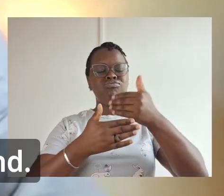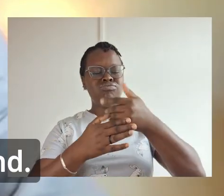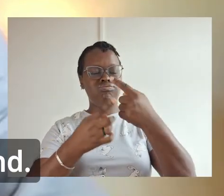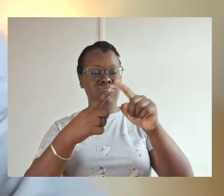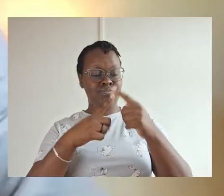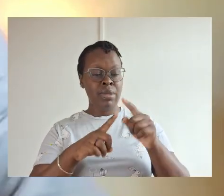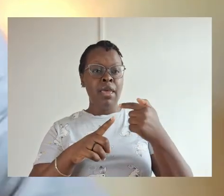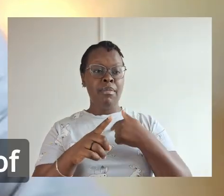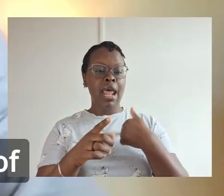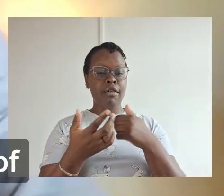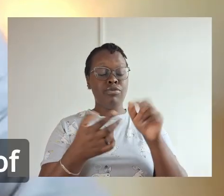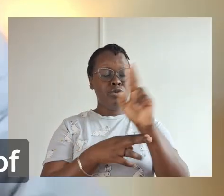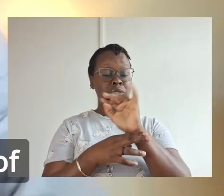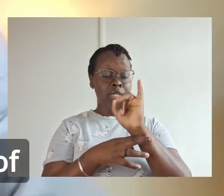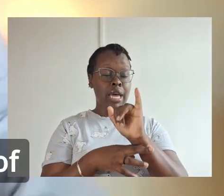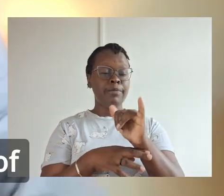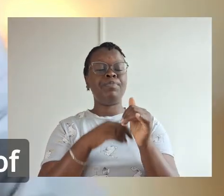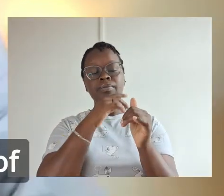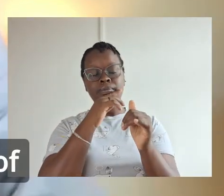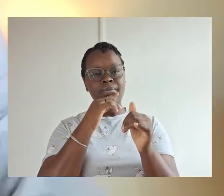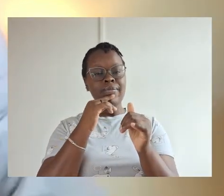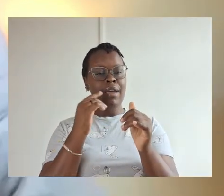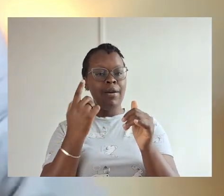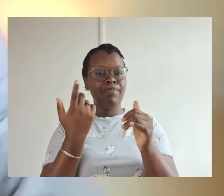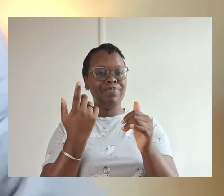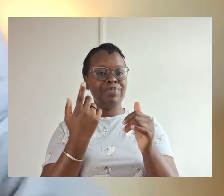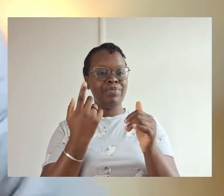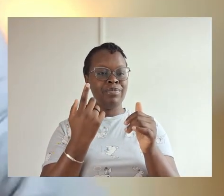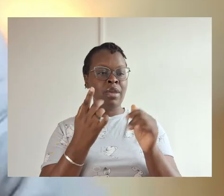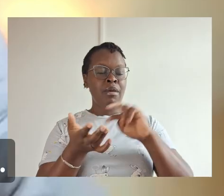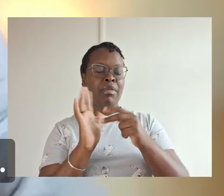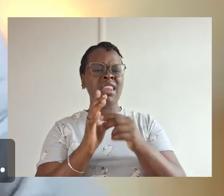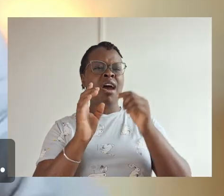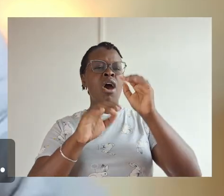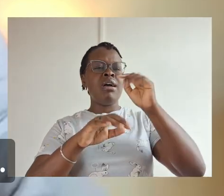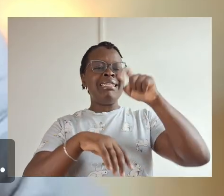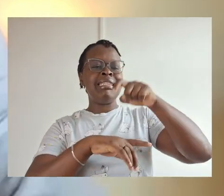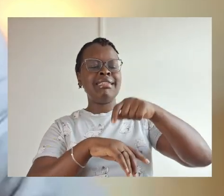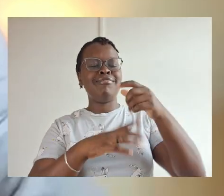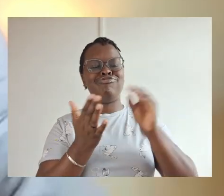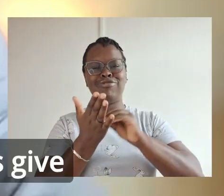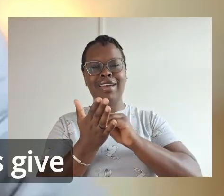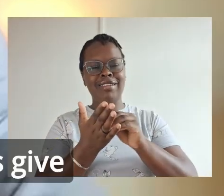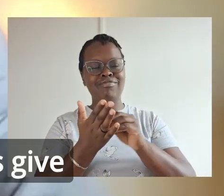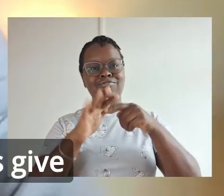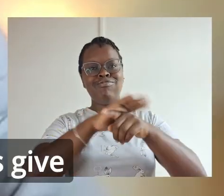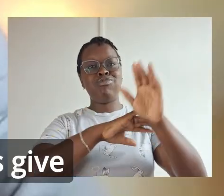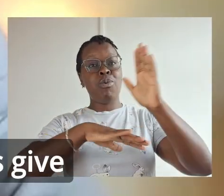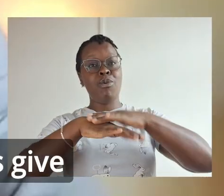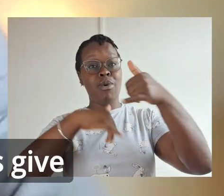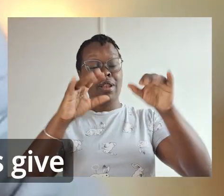or any other kind. So we have bridged that gap of connectivity since the server doesn't need internet. So what